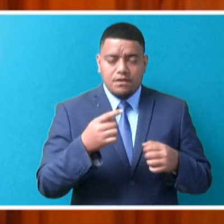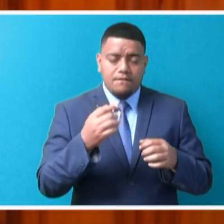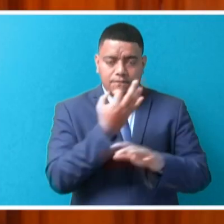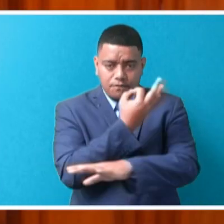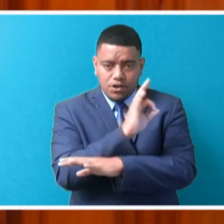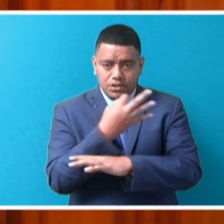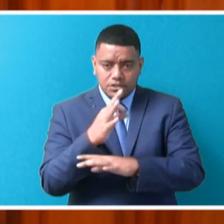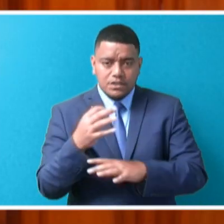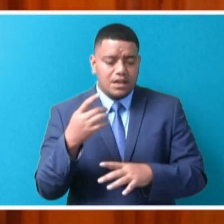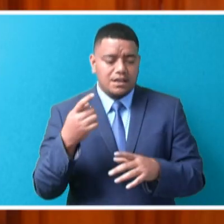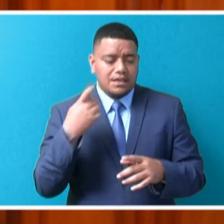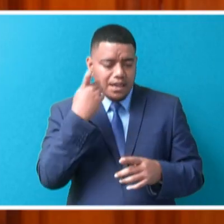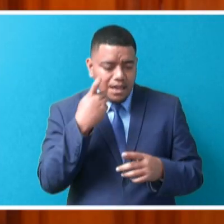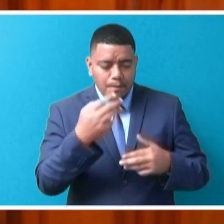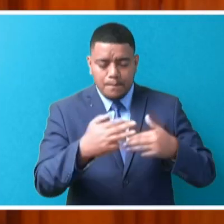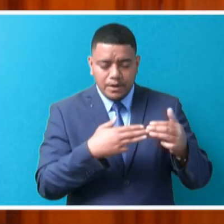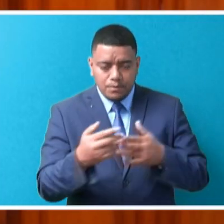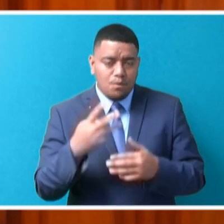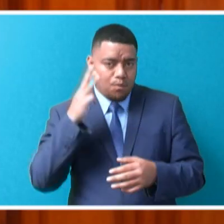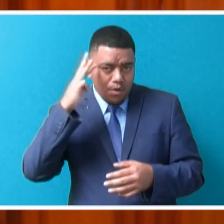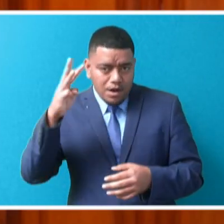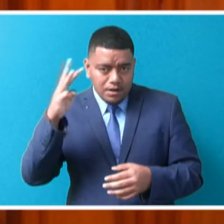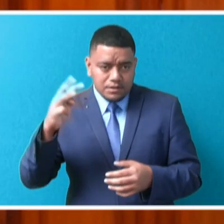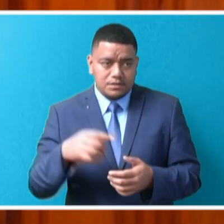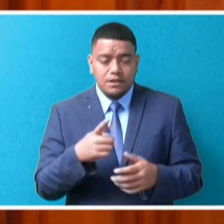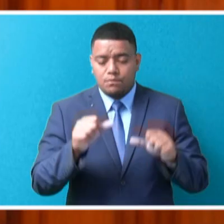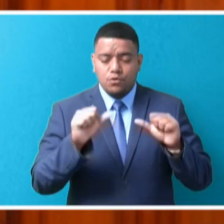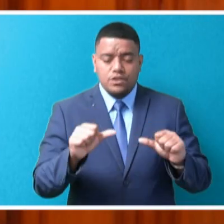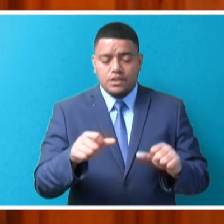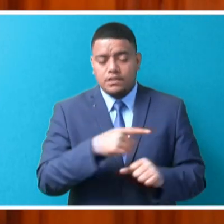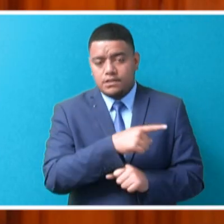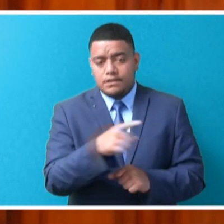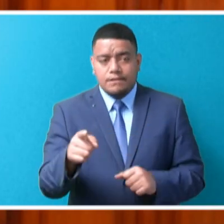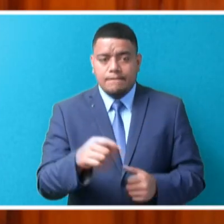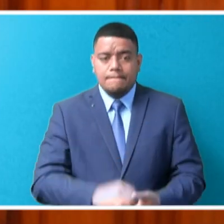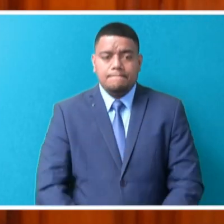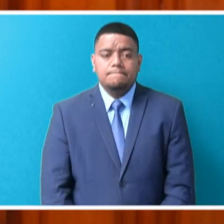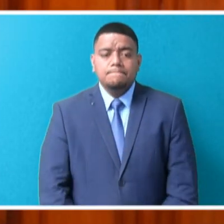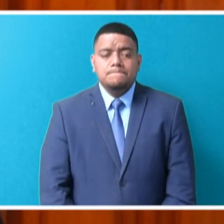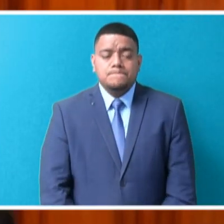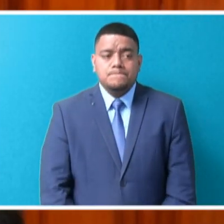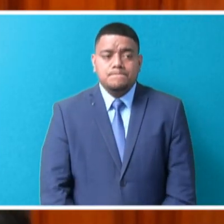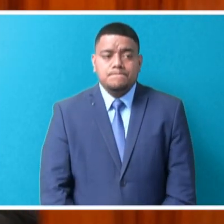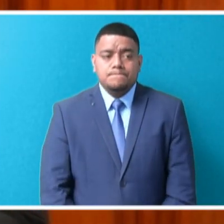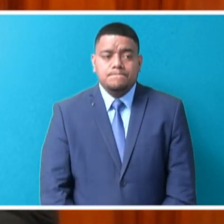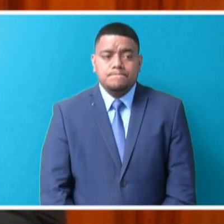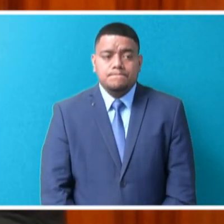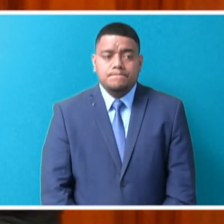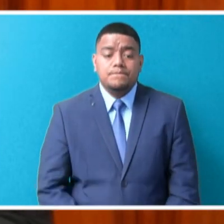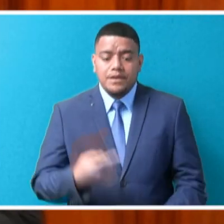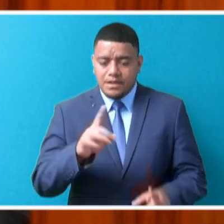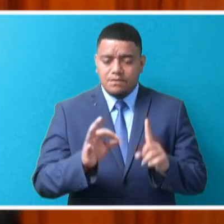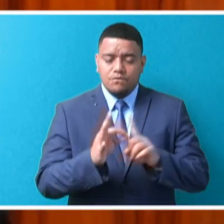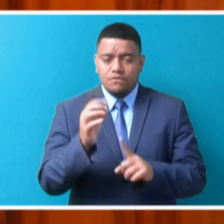management, replanting obligations, and biodiversity protection into statutory requirements. And it improves governance